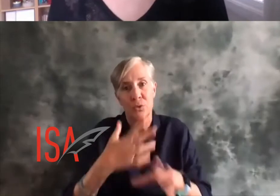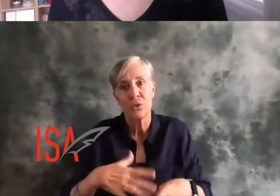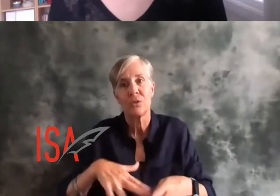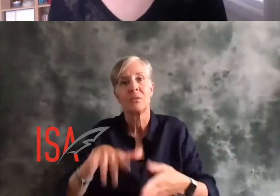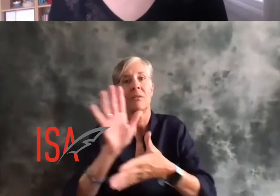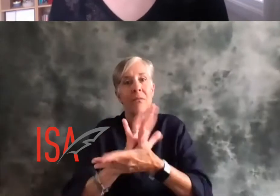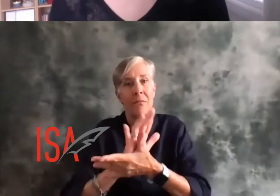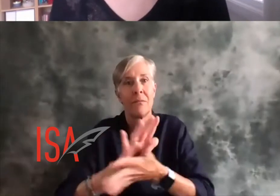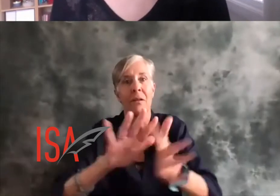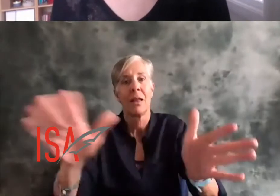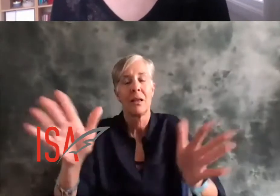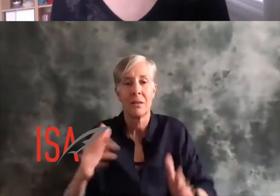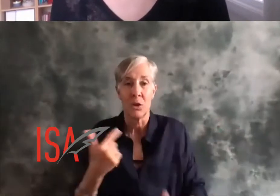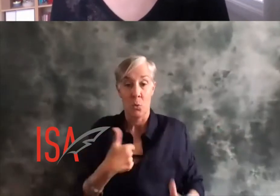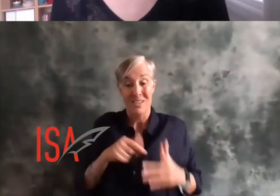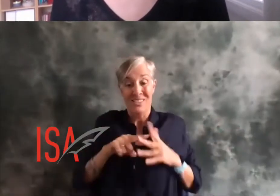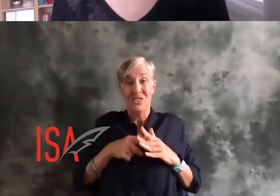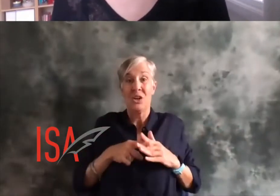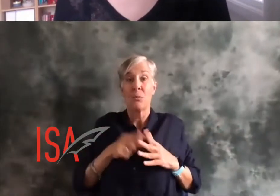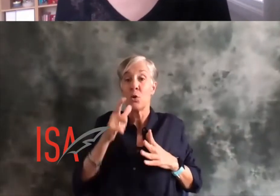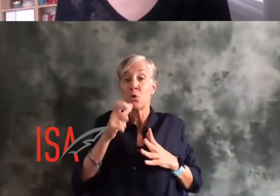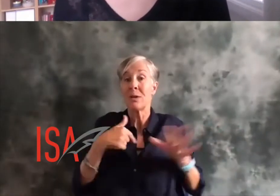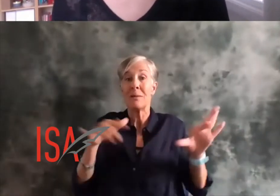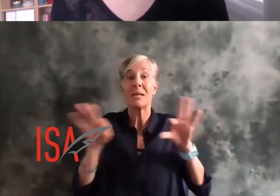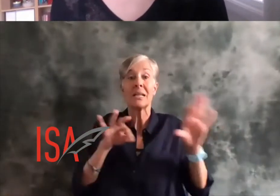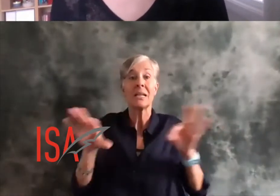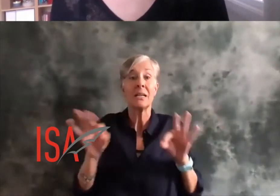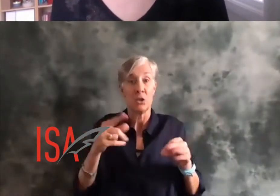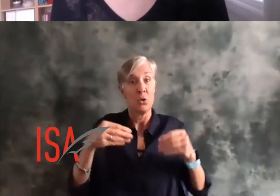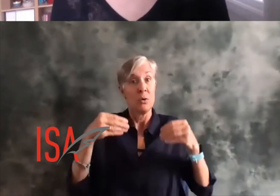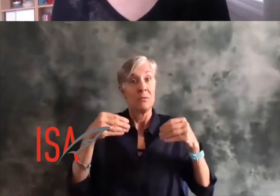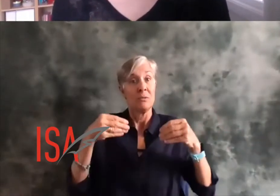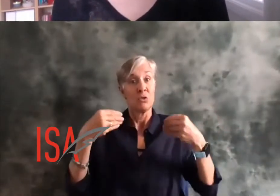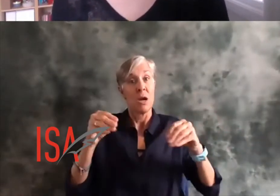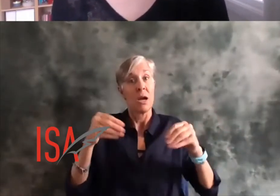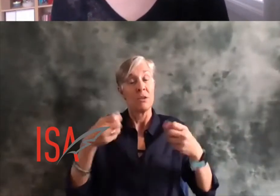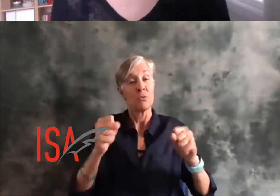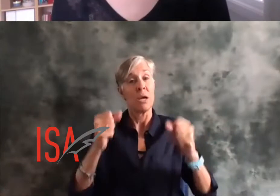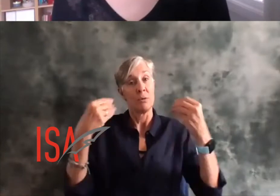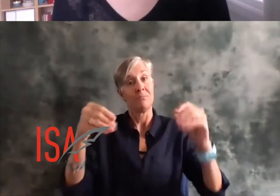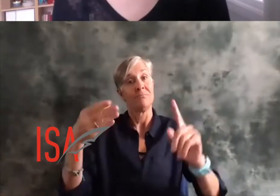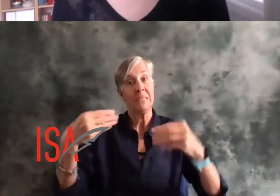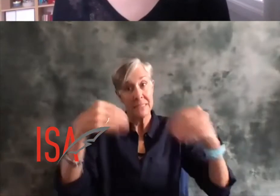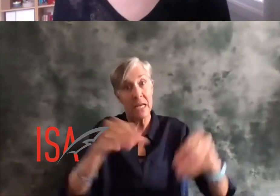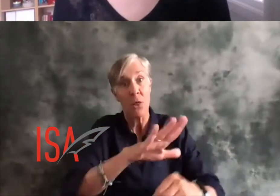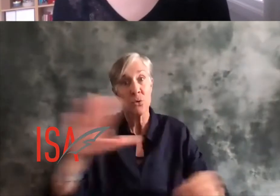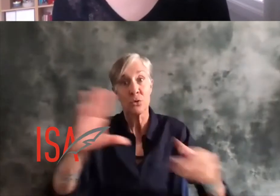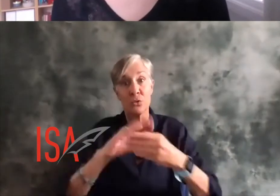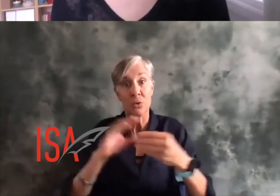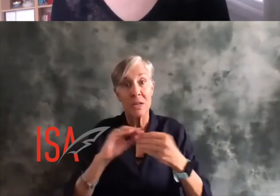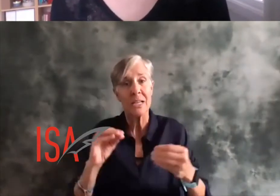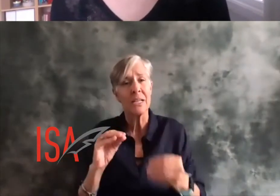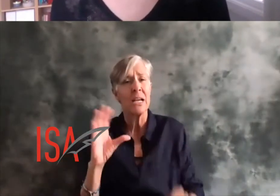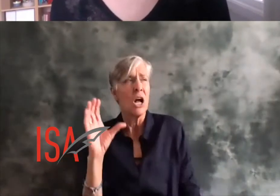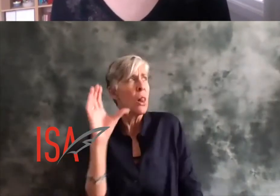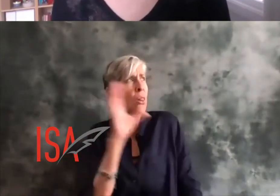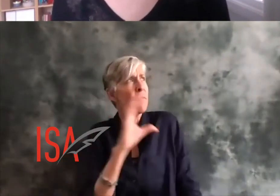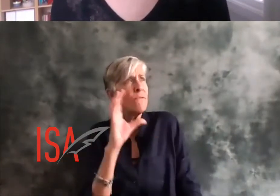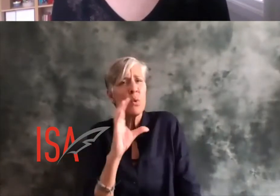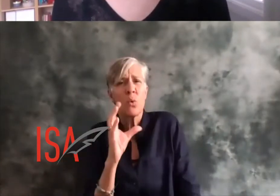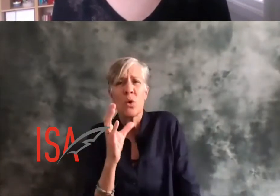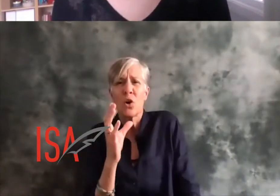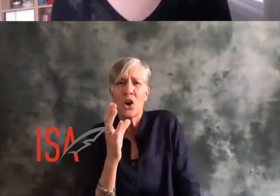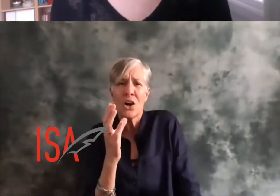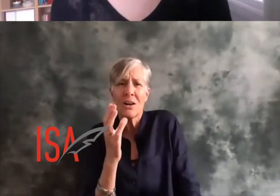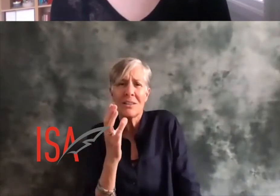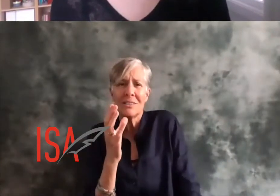out to choose from. And when you're pitching your stories, look for those very few and